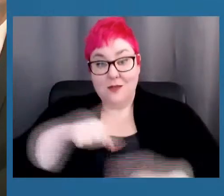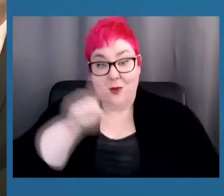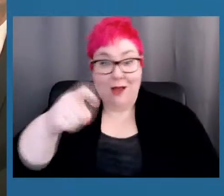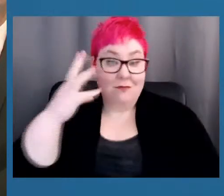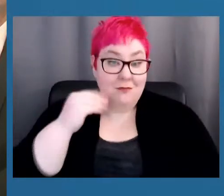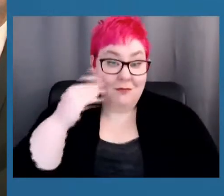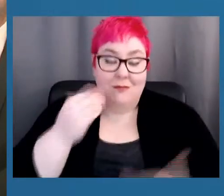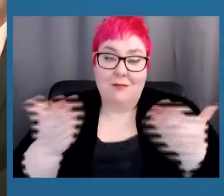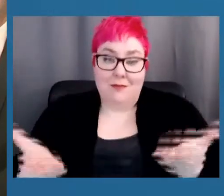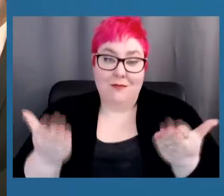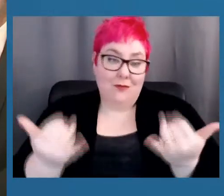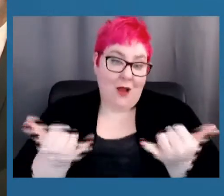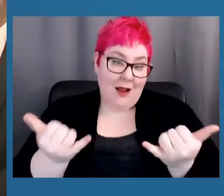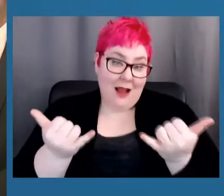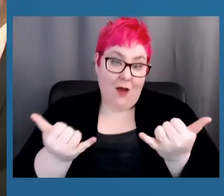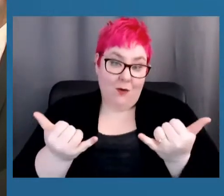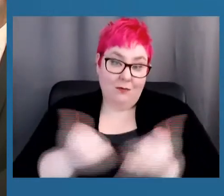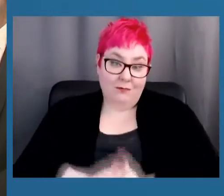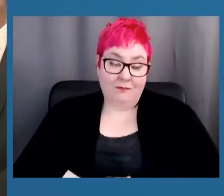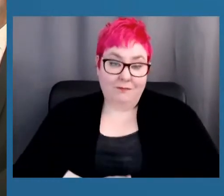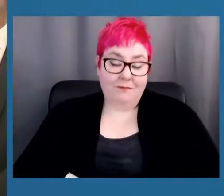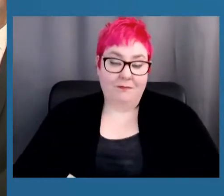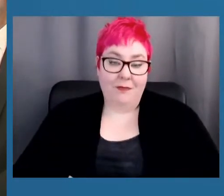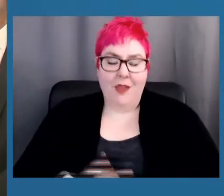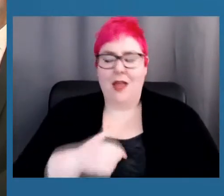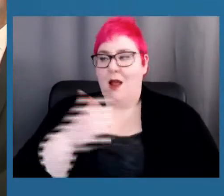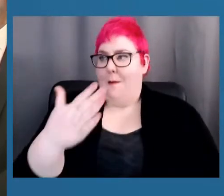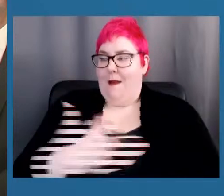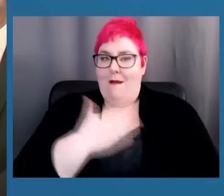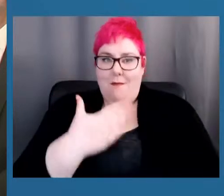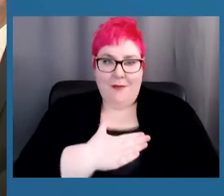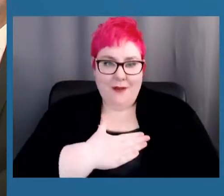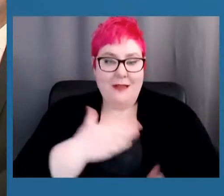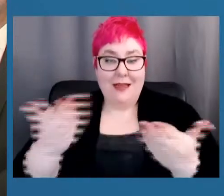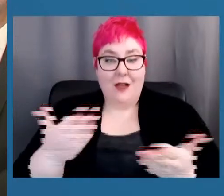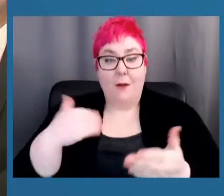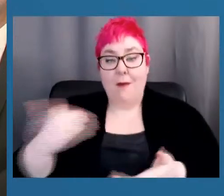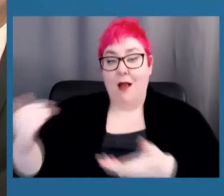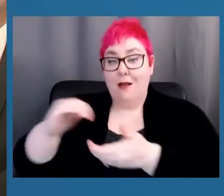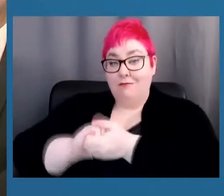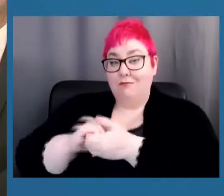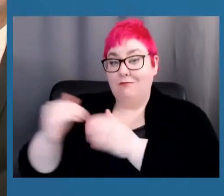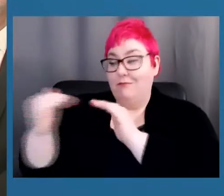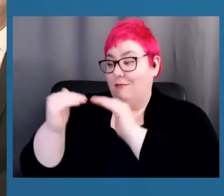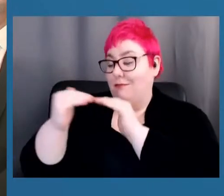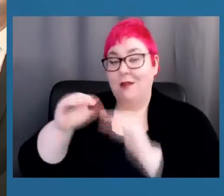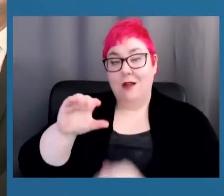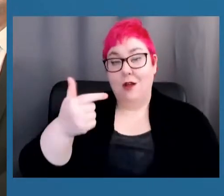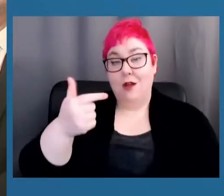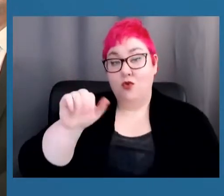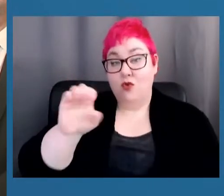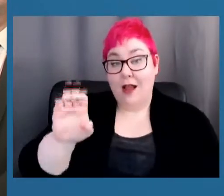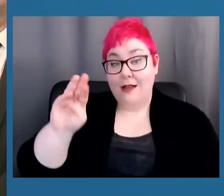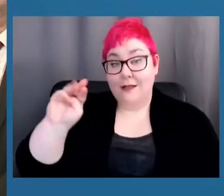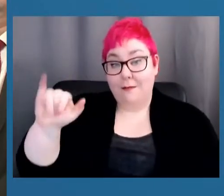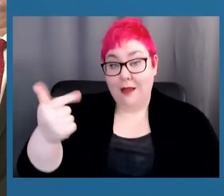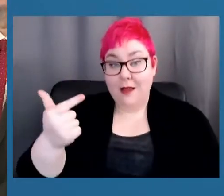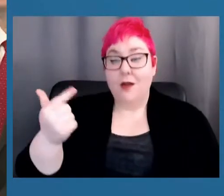Washington, D.C. And I'm happy to be here with my colleague, Grace Meng. We work very